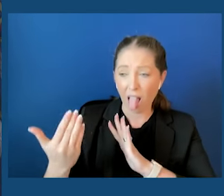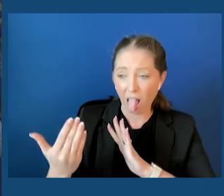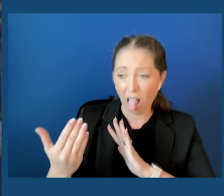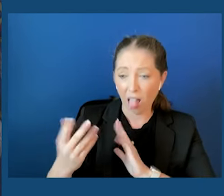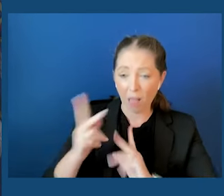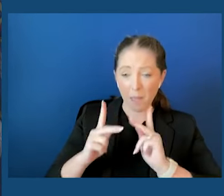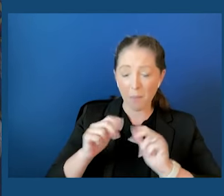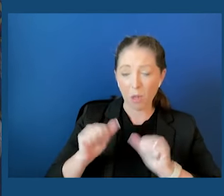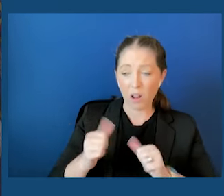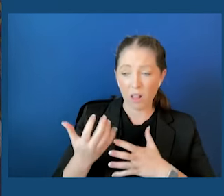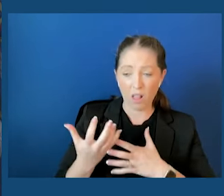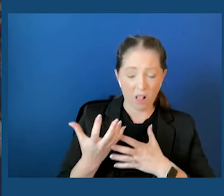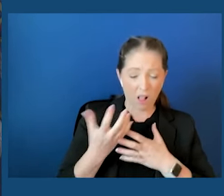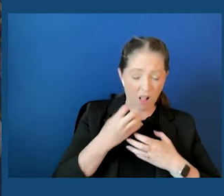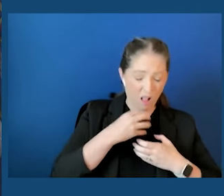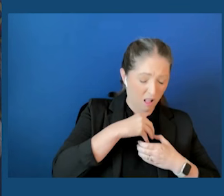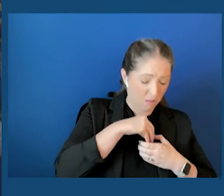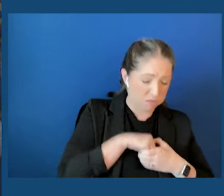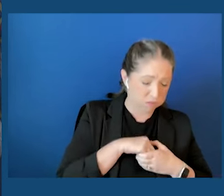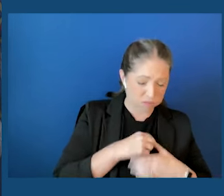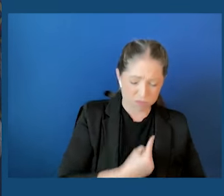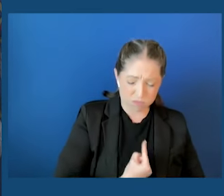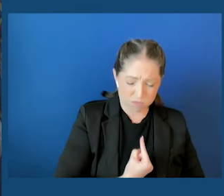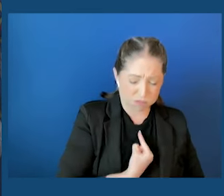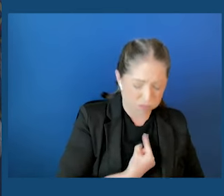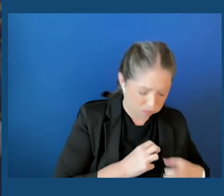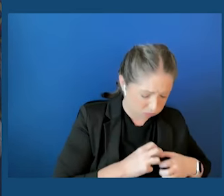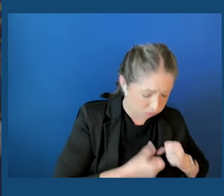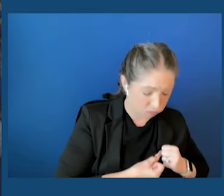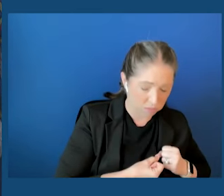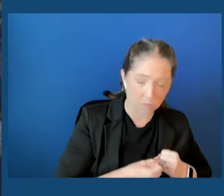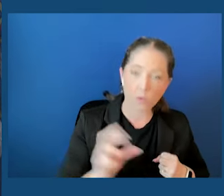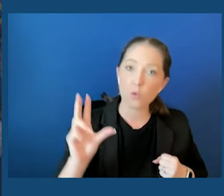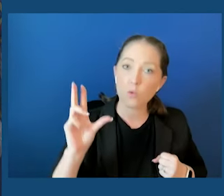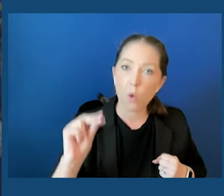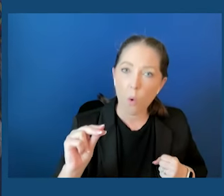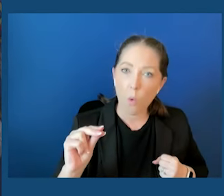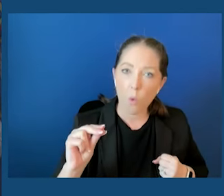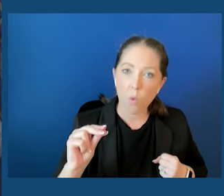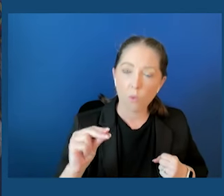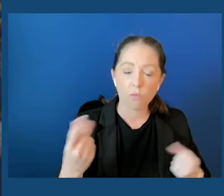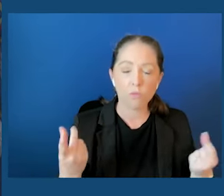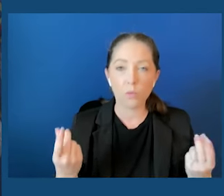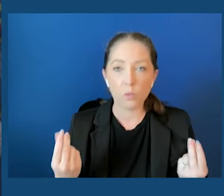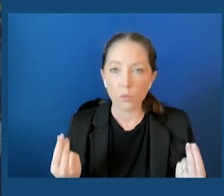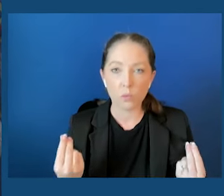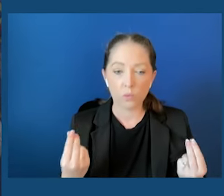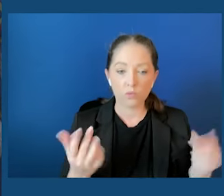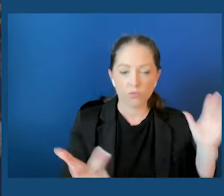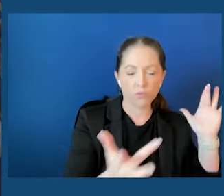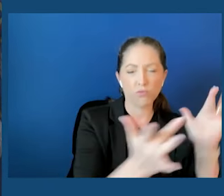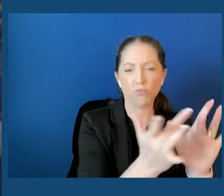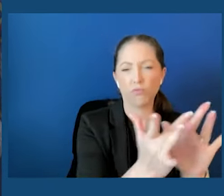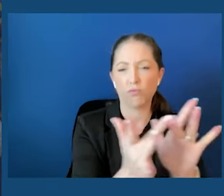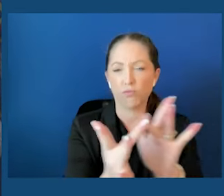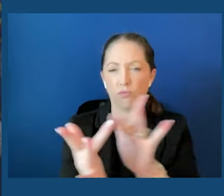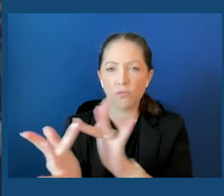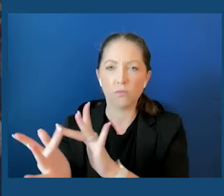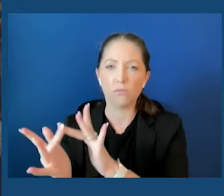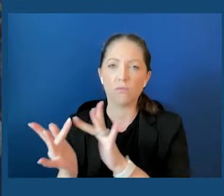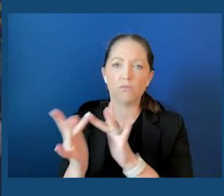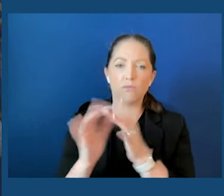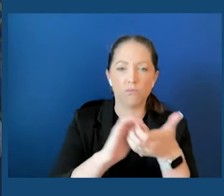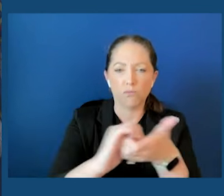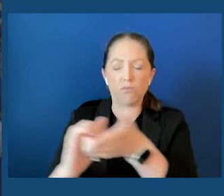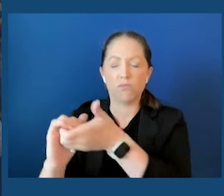dealing with their own grief, but instead they reached out. We saw it in the strength of victims' loved ones who channeled their grief